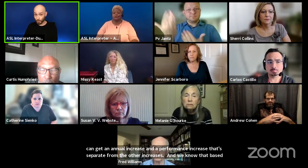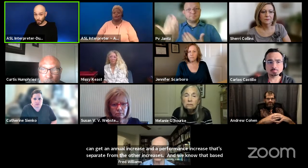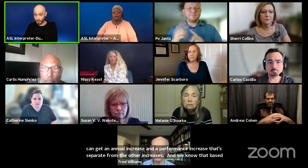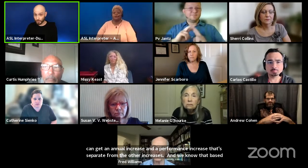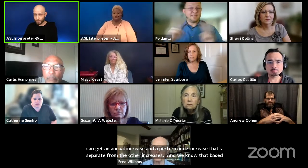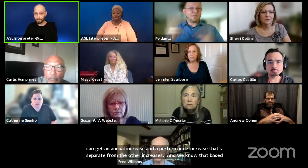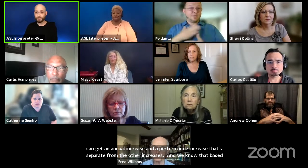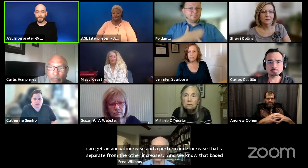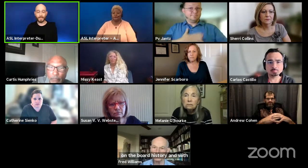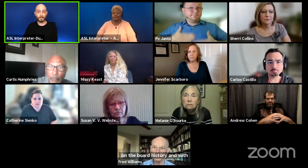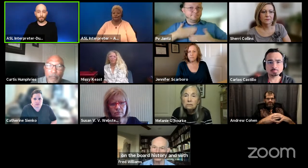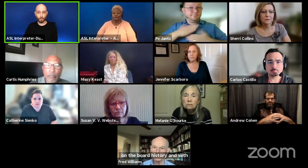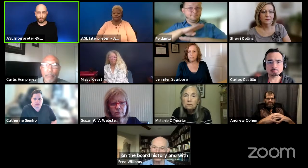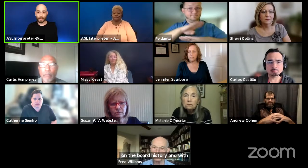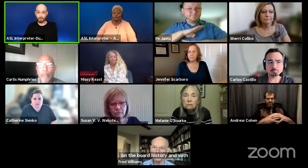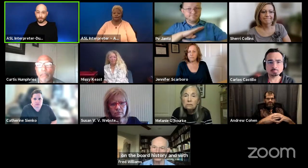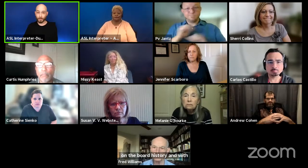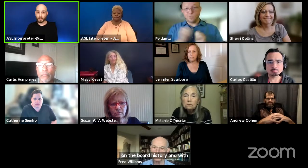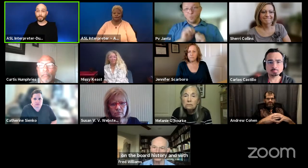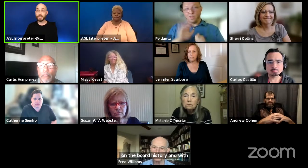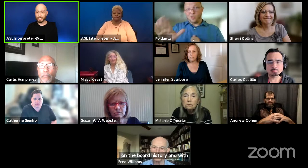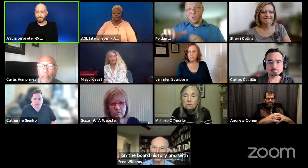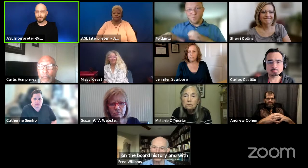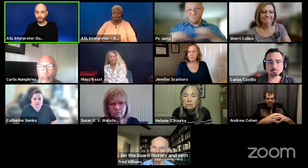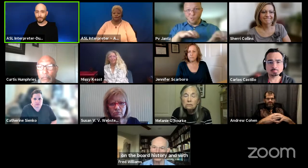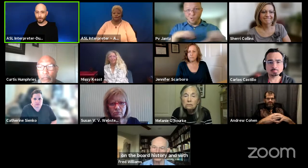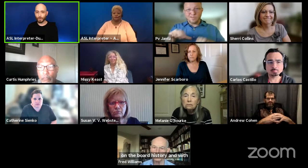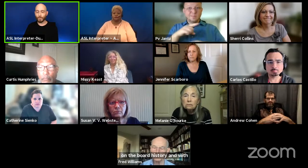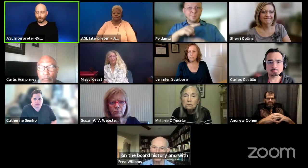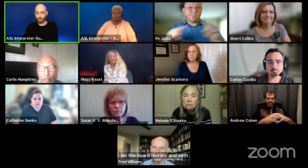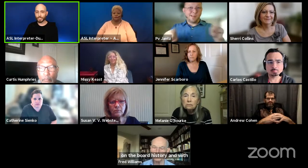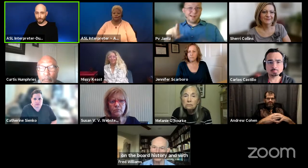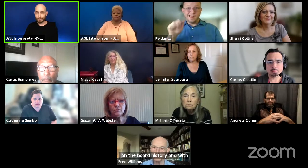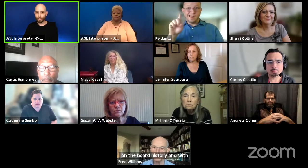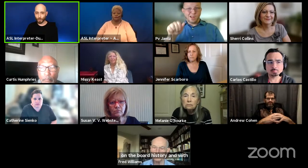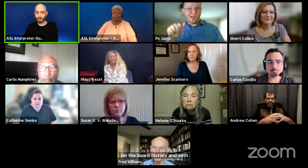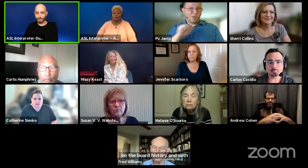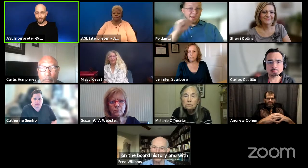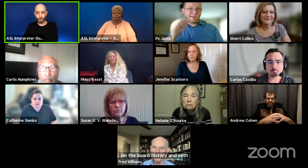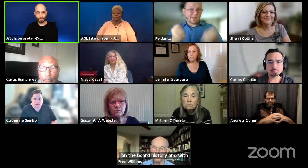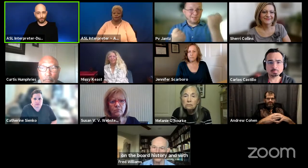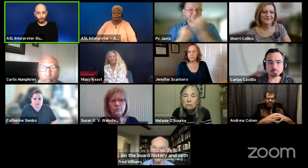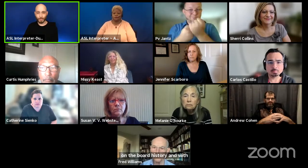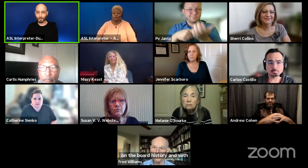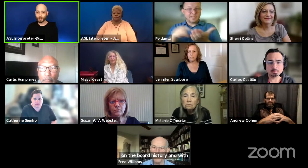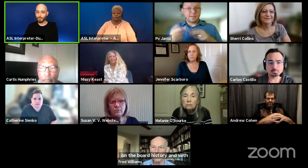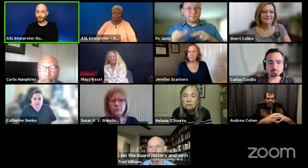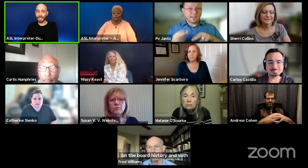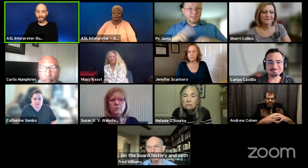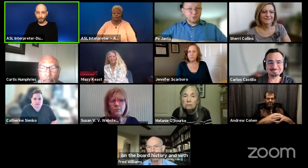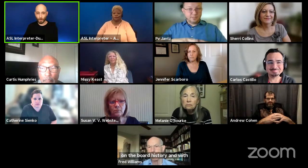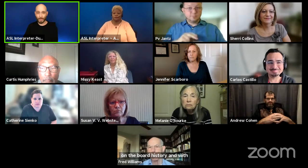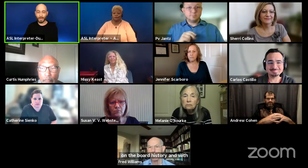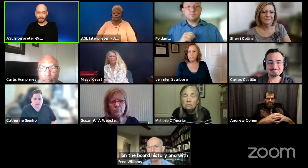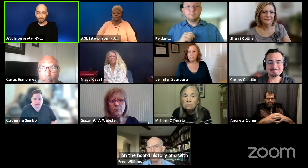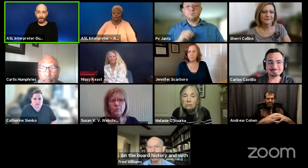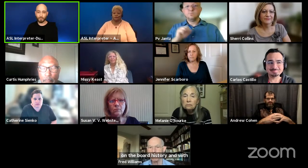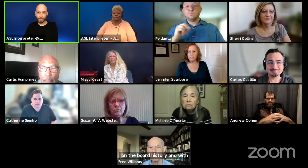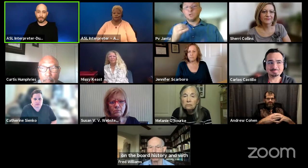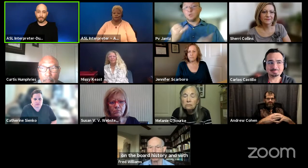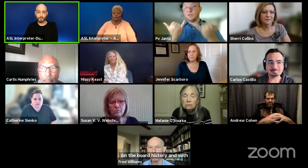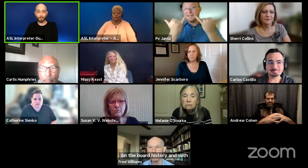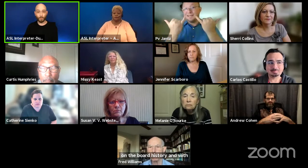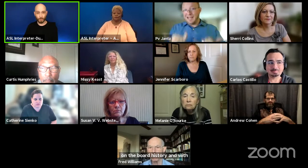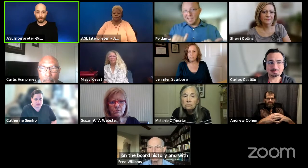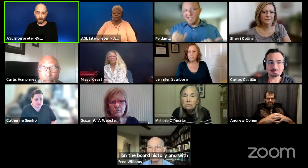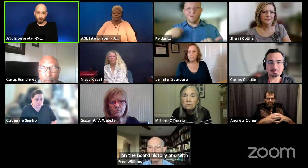excellent performance, and the board has been very pleased with Sherry's work and her performance, but ADOA has not